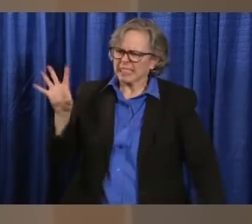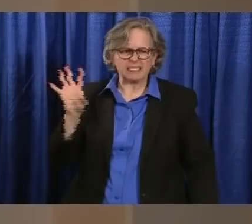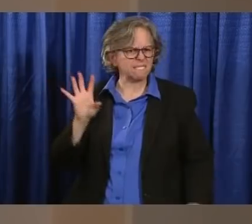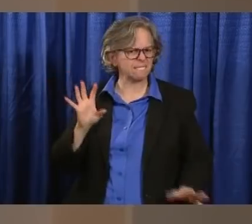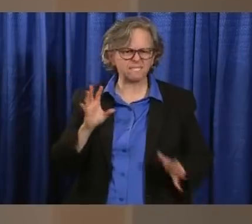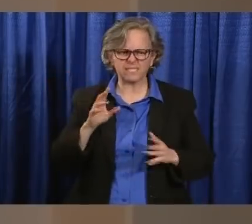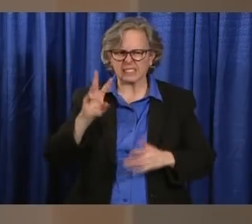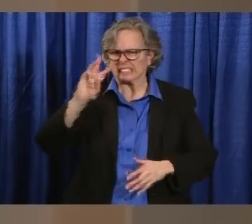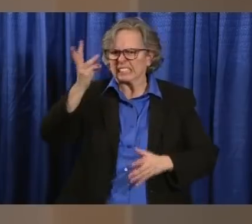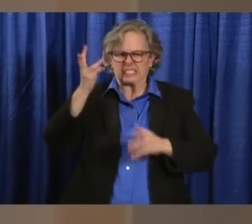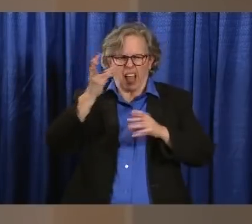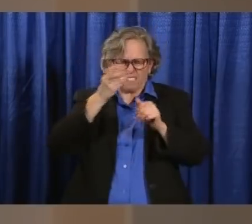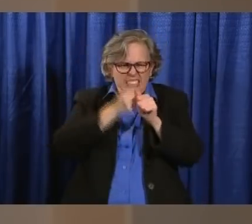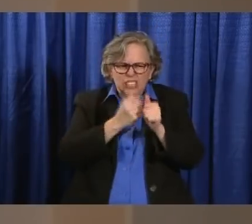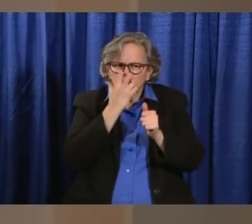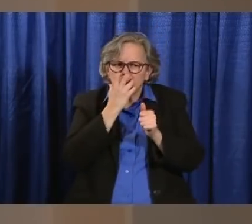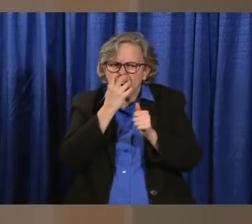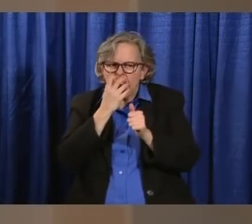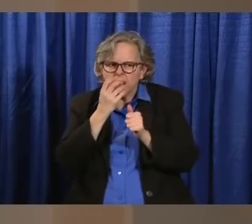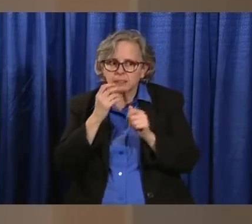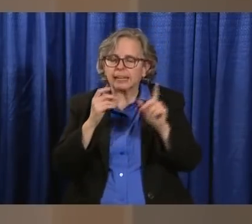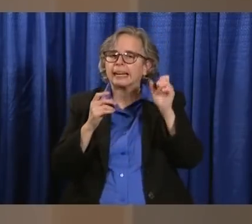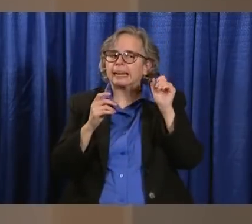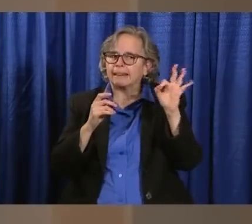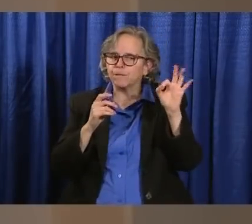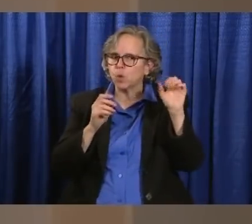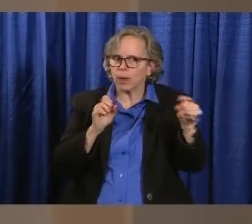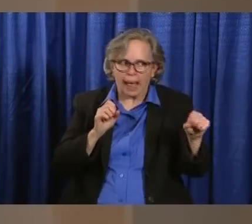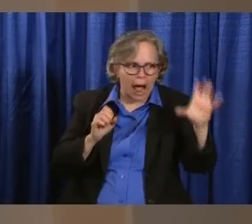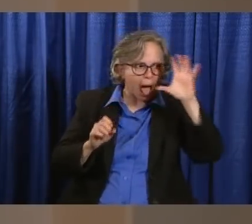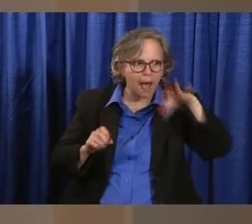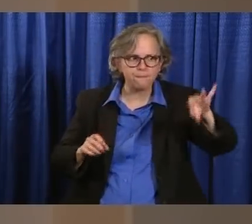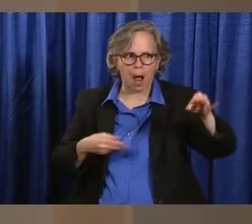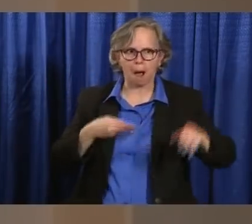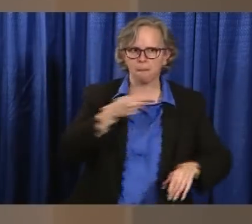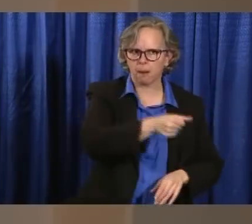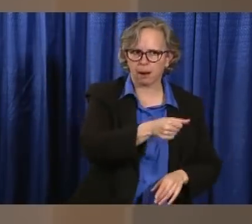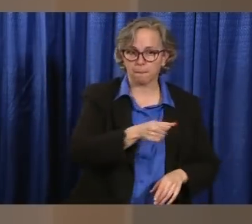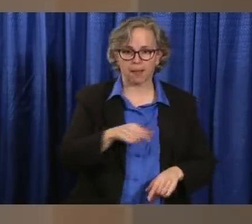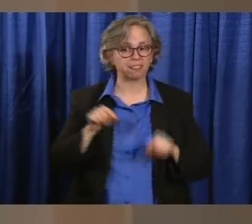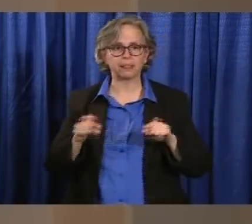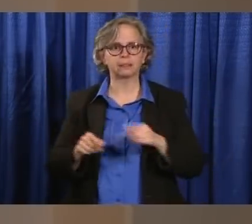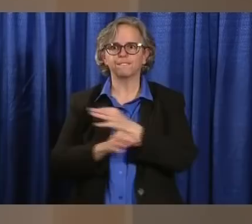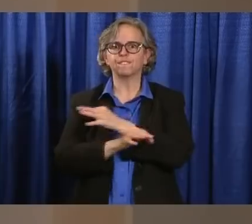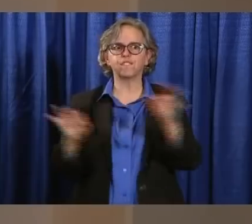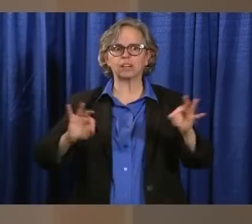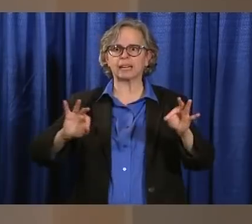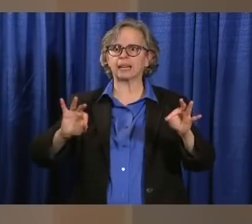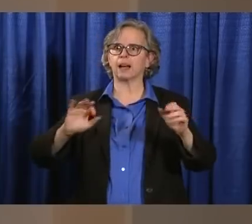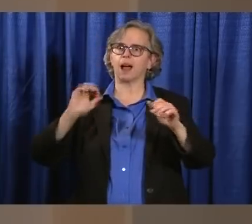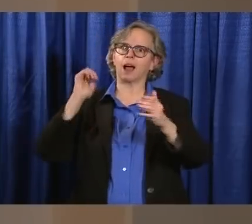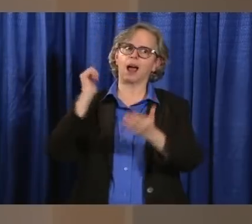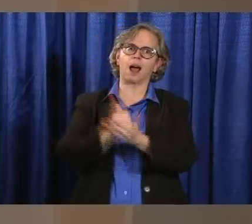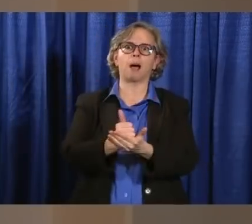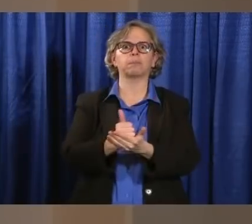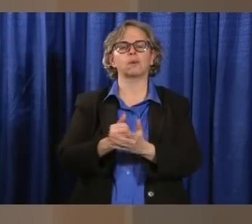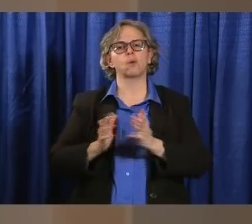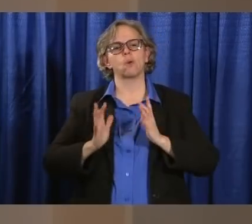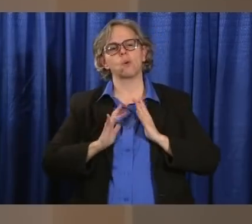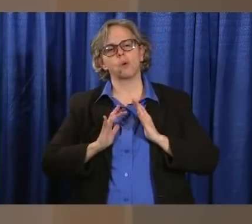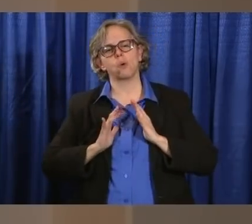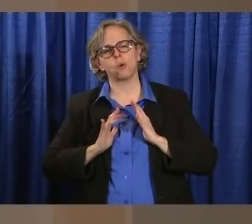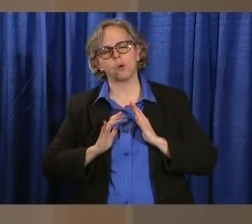big if you can get them. And so this is going to really help, particularly, we know that a lot of the providers are struggling right now